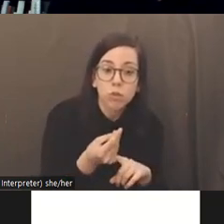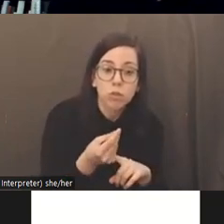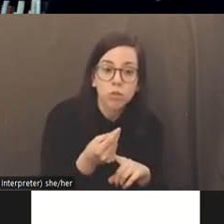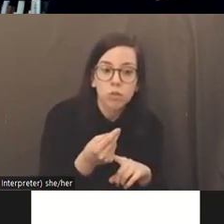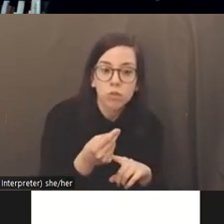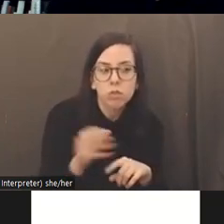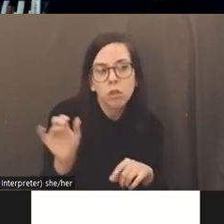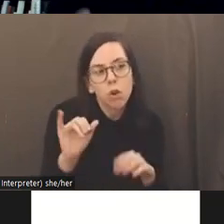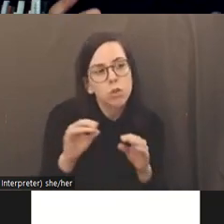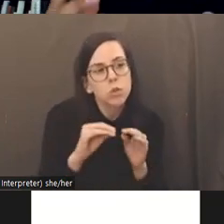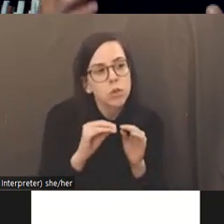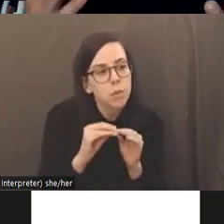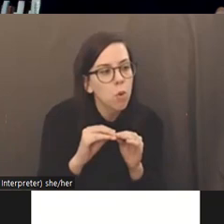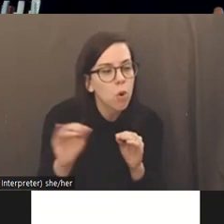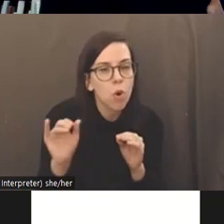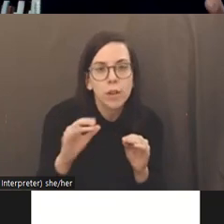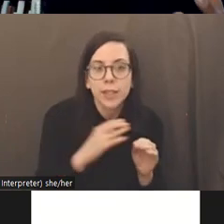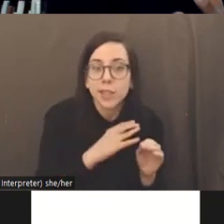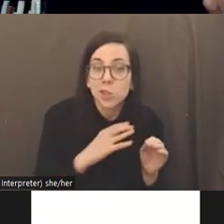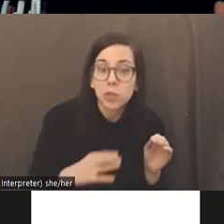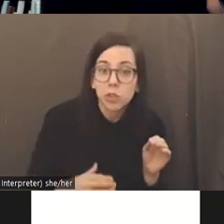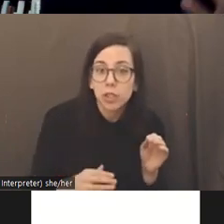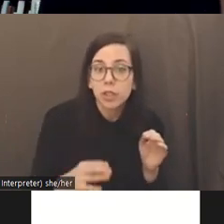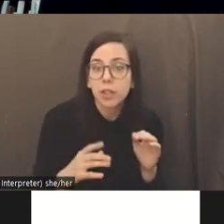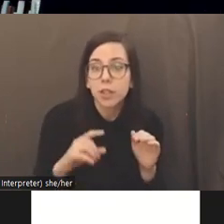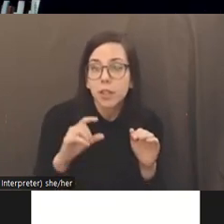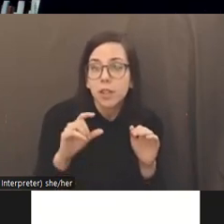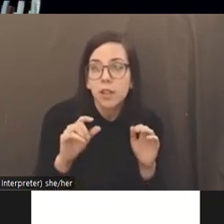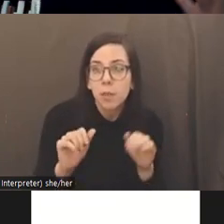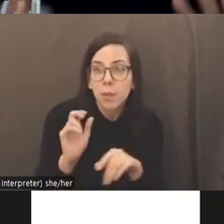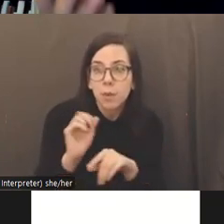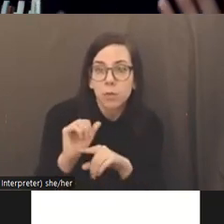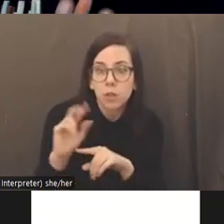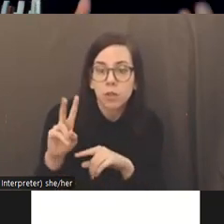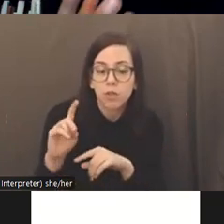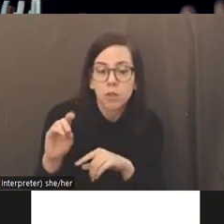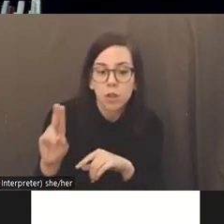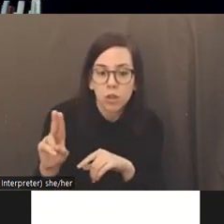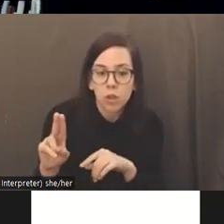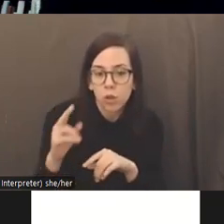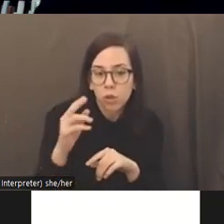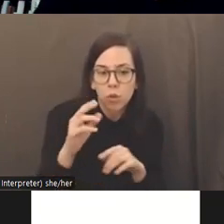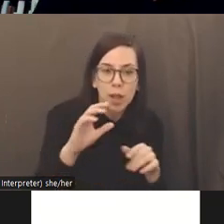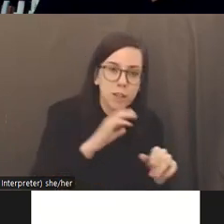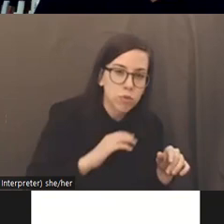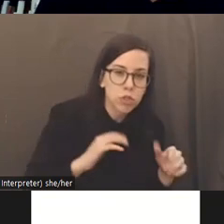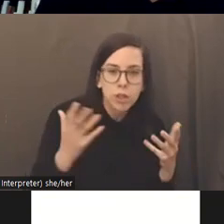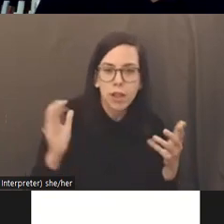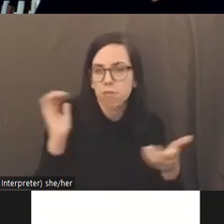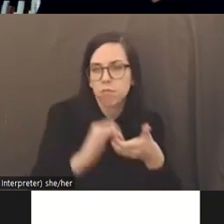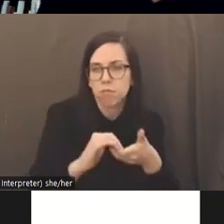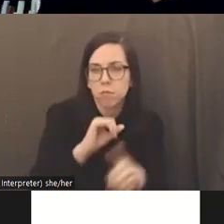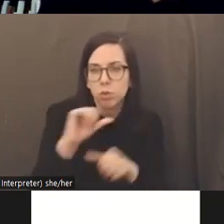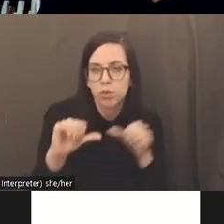more Christianity aspect to practice voodoo and to be Christian, kind of they go hand in hand. There are, again, a lot